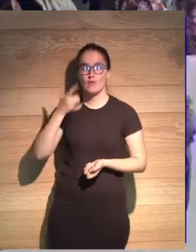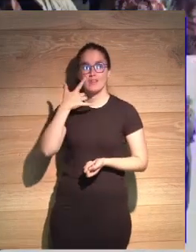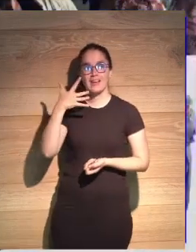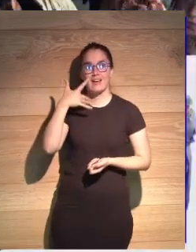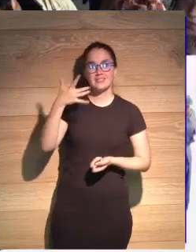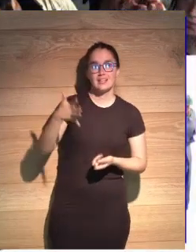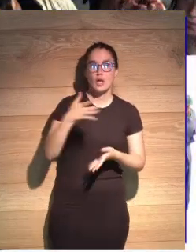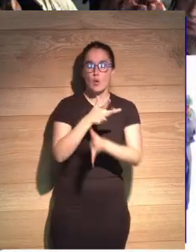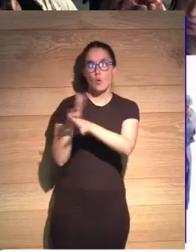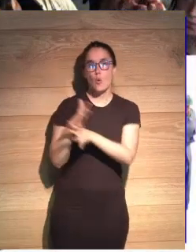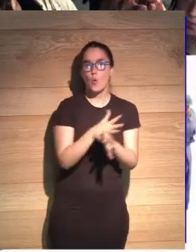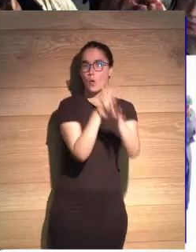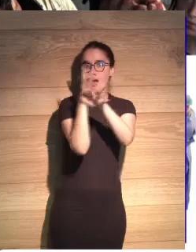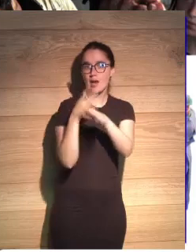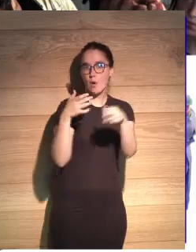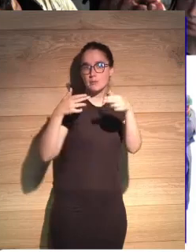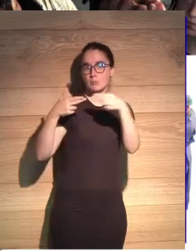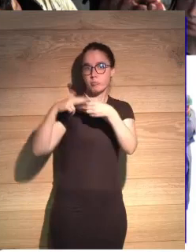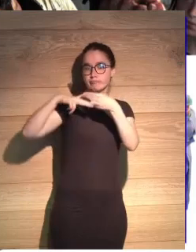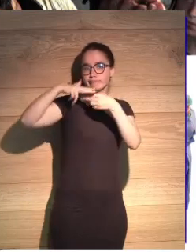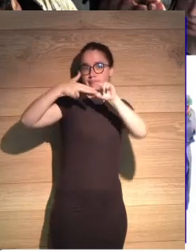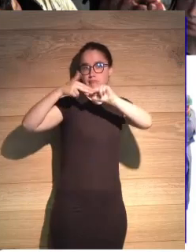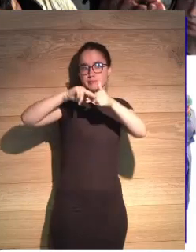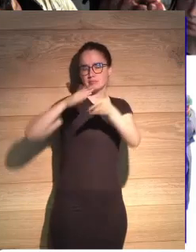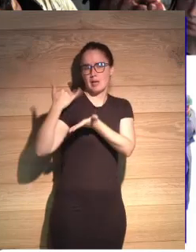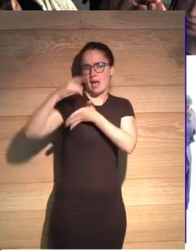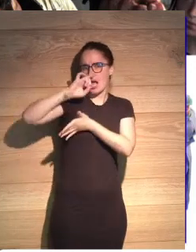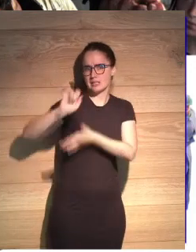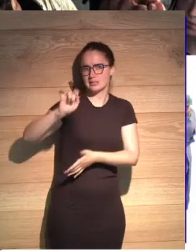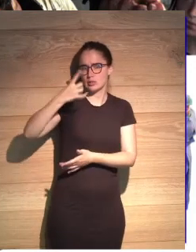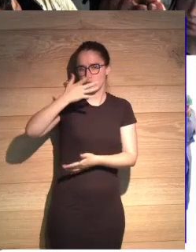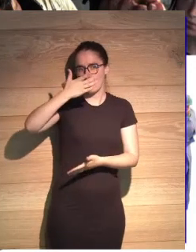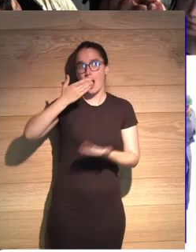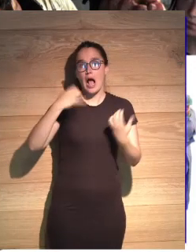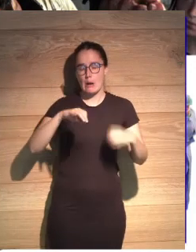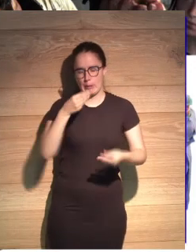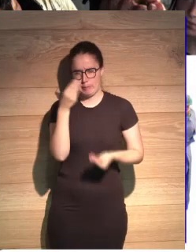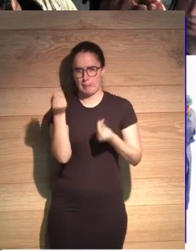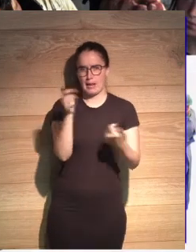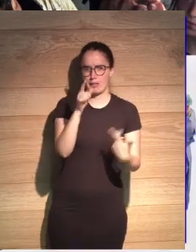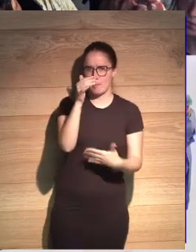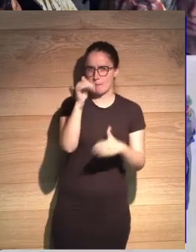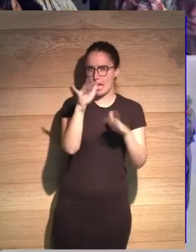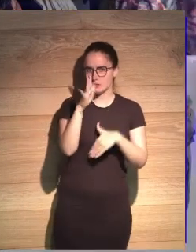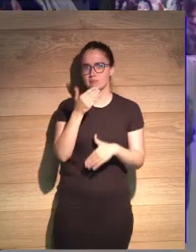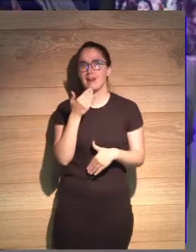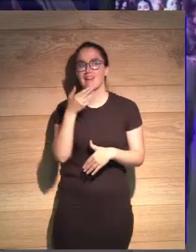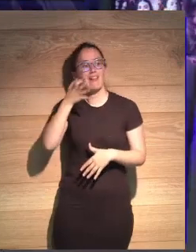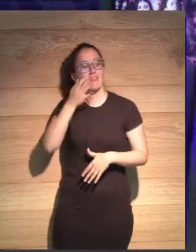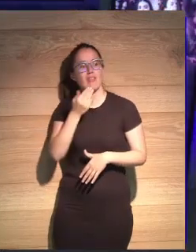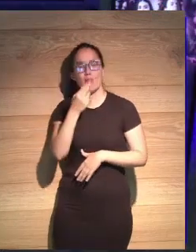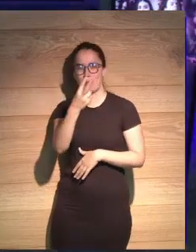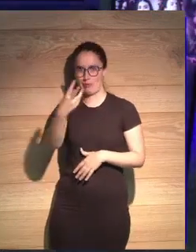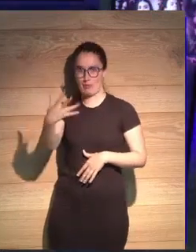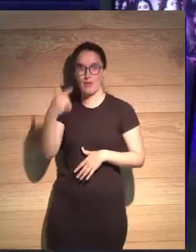have autonomous cars, these Tetris. I used to play. As you know, I'm 25 years